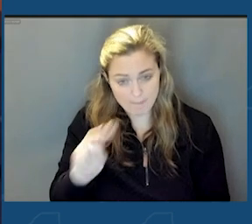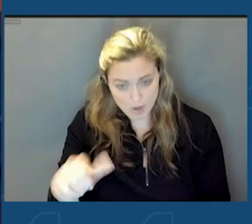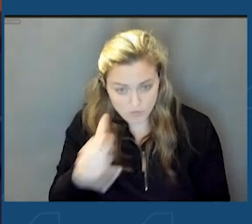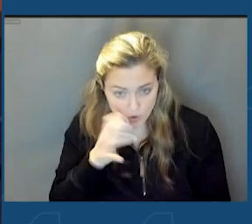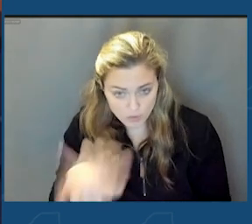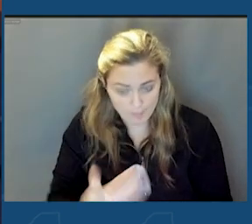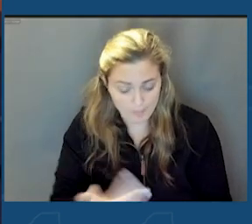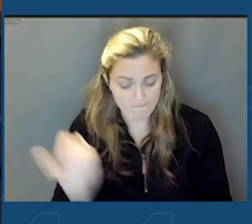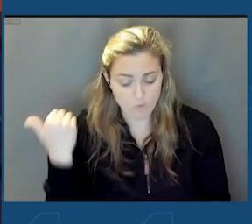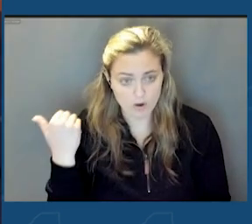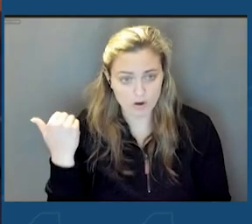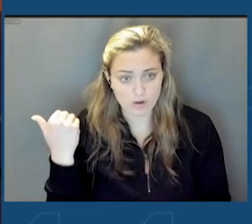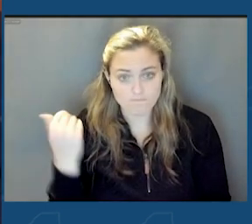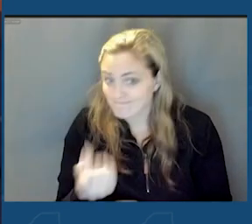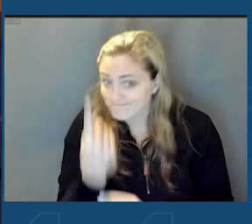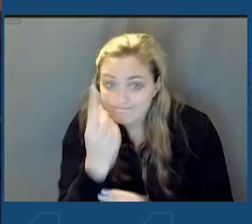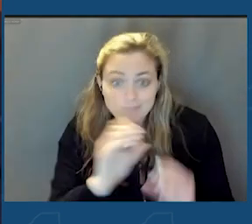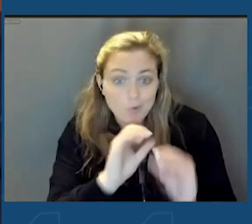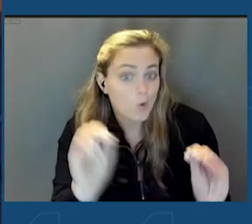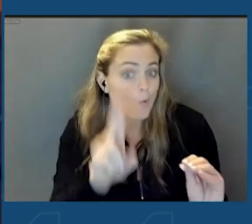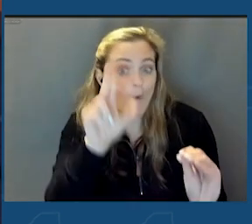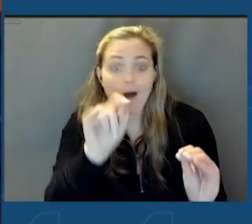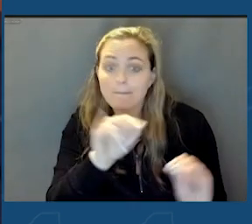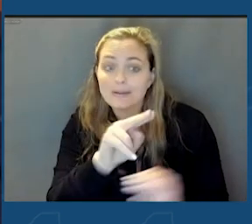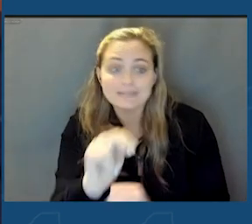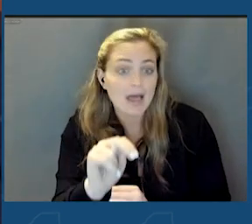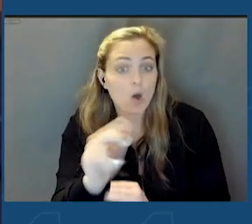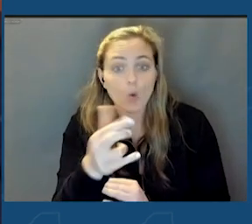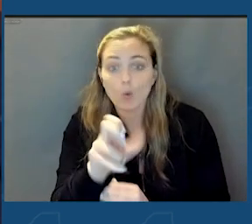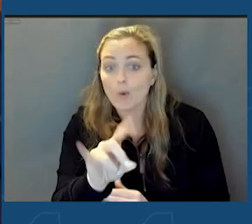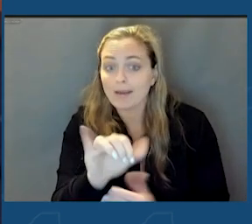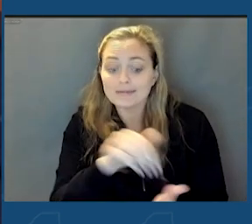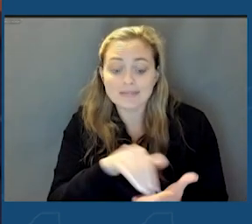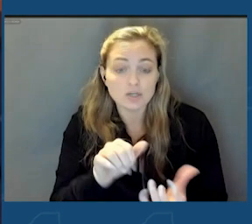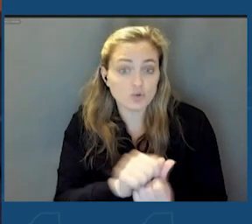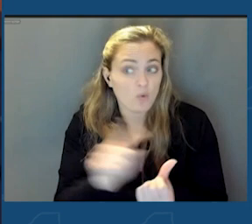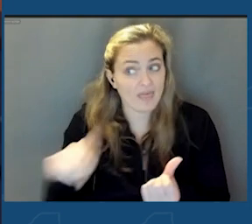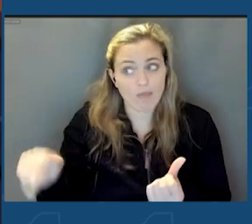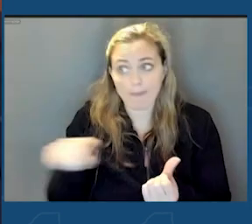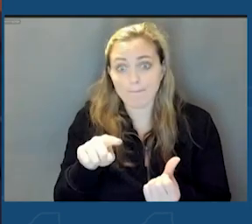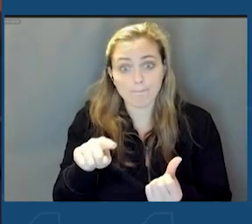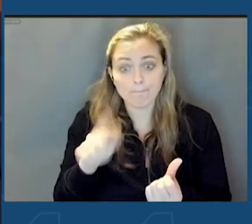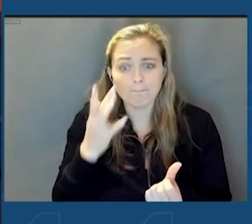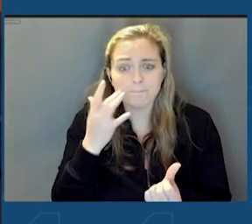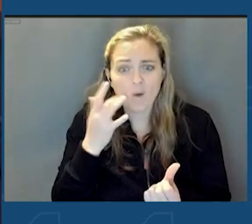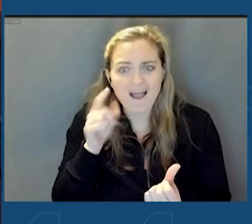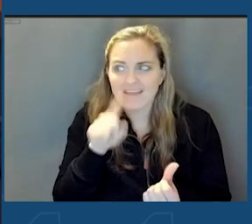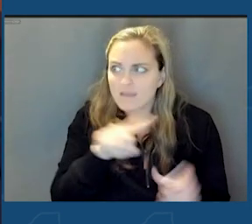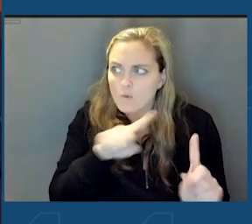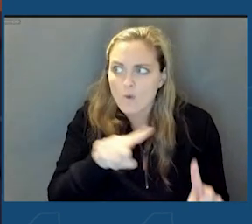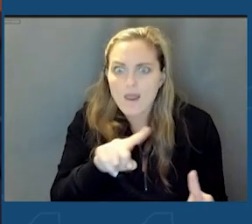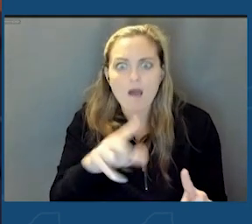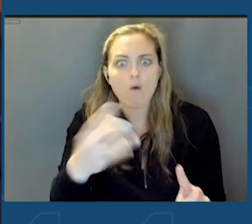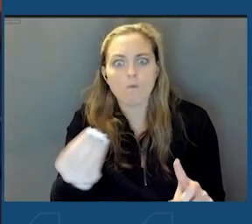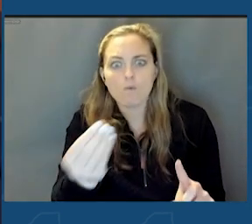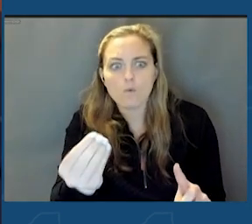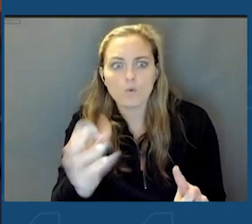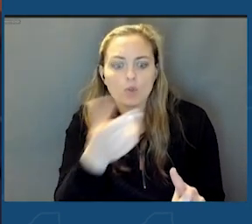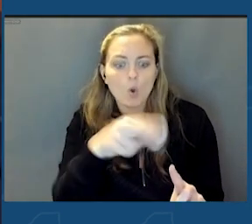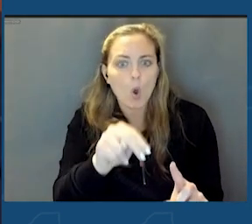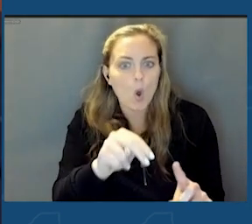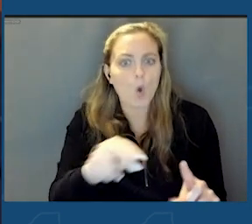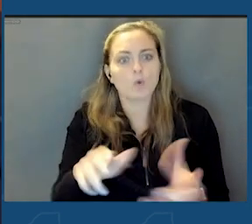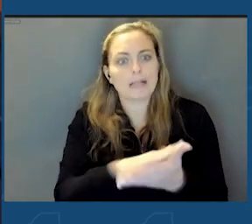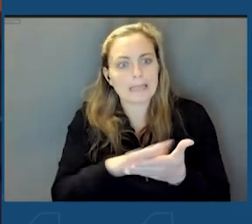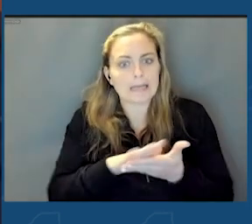there would be no Uptown Grand Central had it not been for these founding members, because they went out there with their own brooms, with their